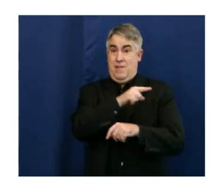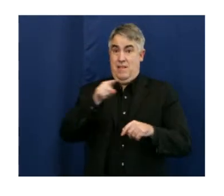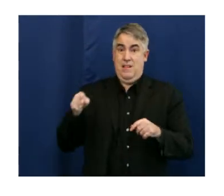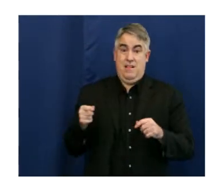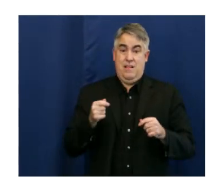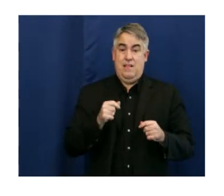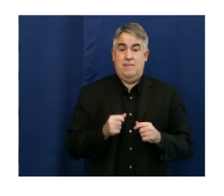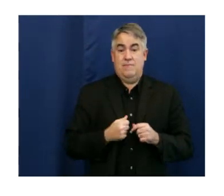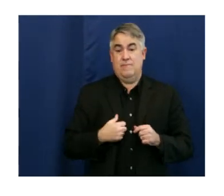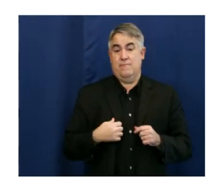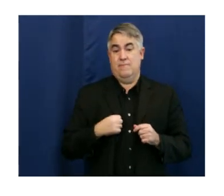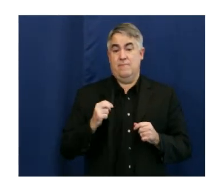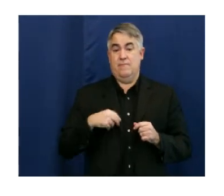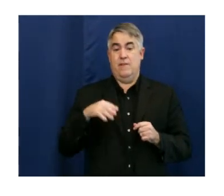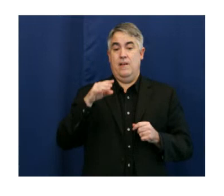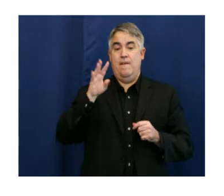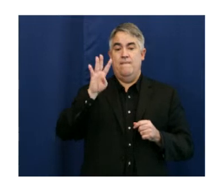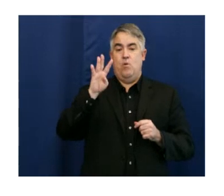COVID patients,